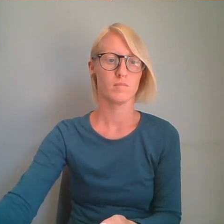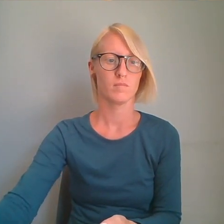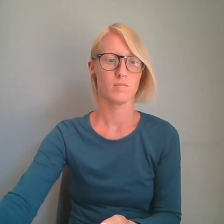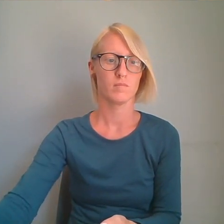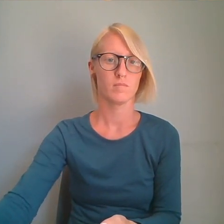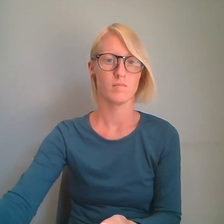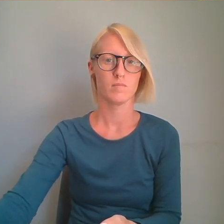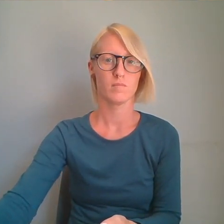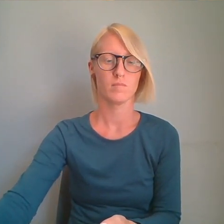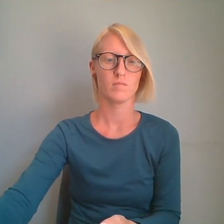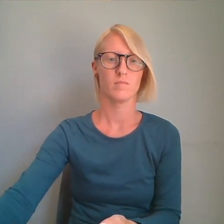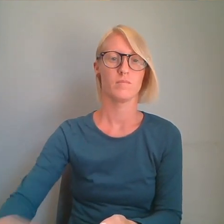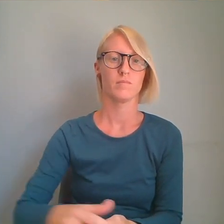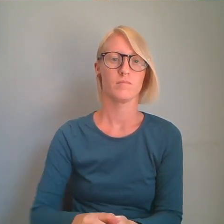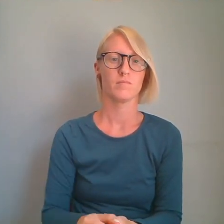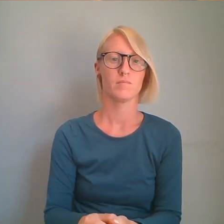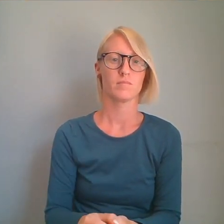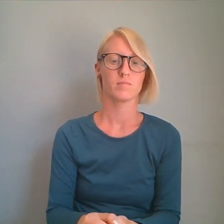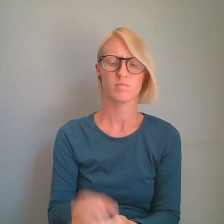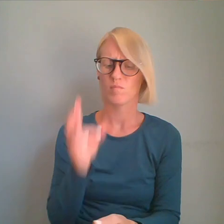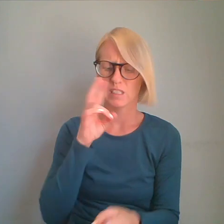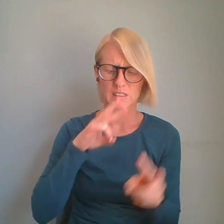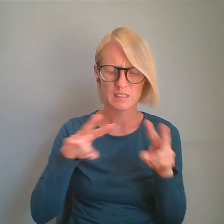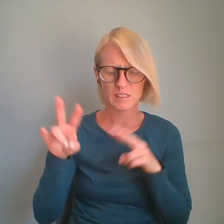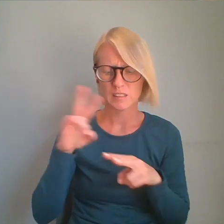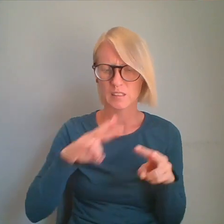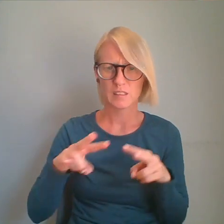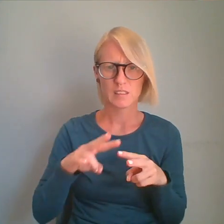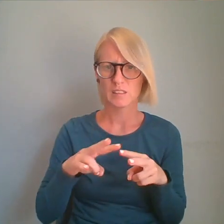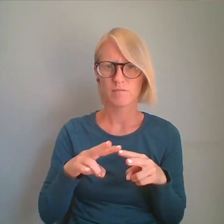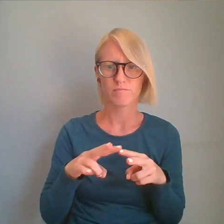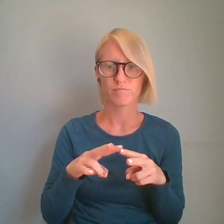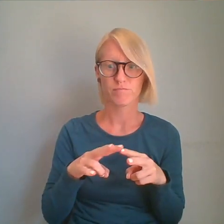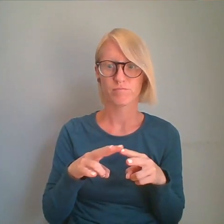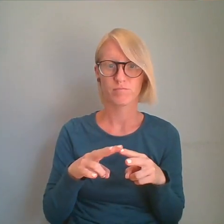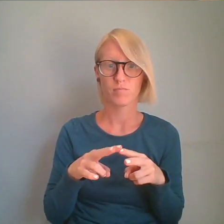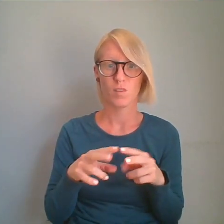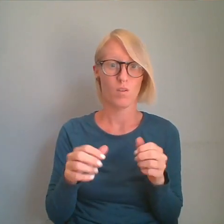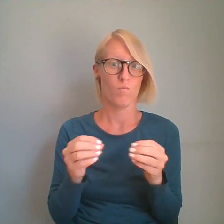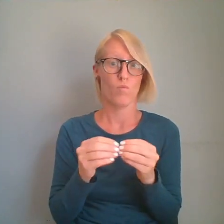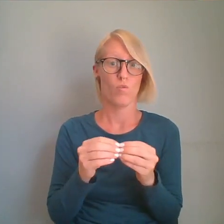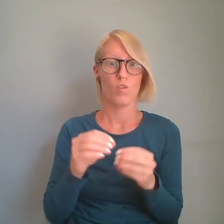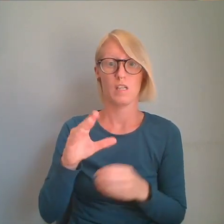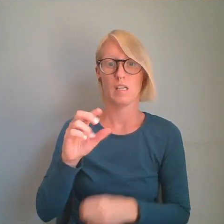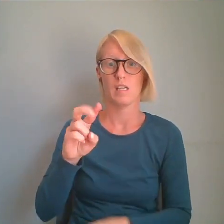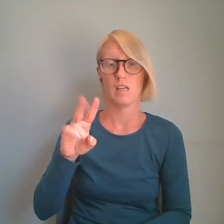I don't see any signs of further cavities, which is great.